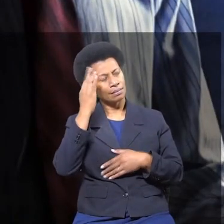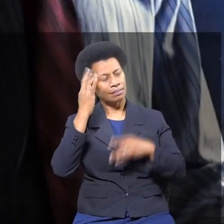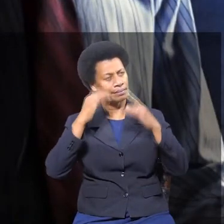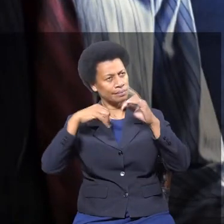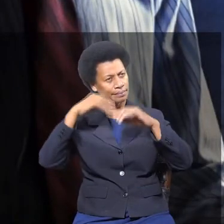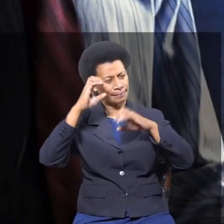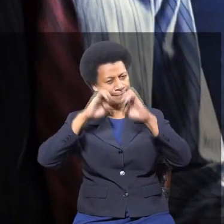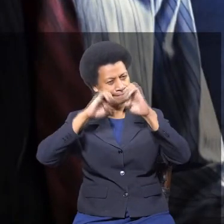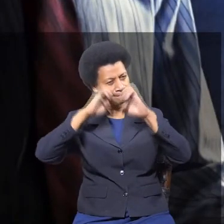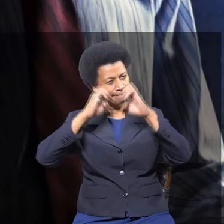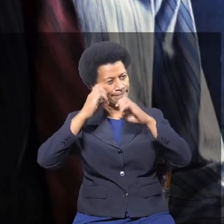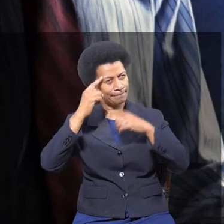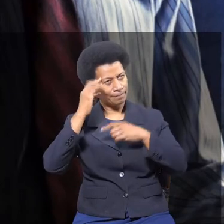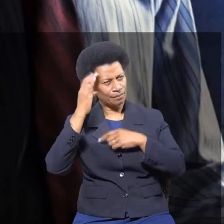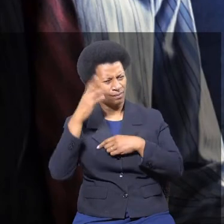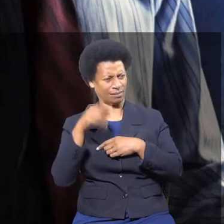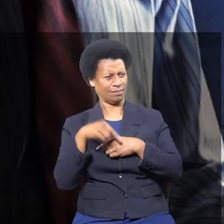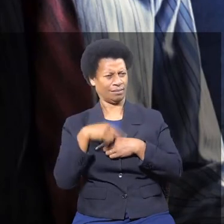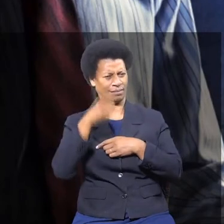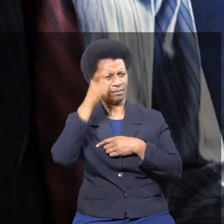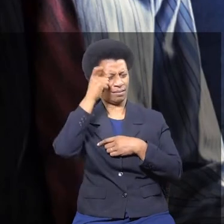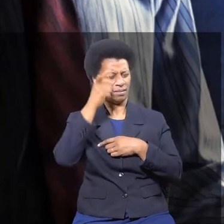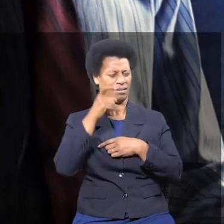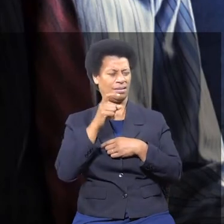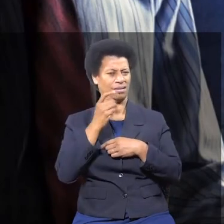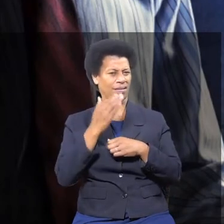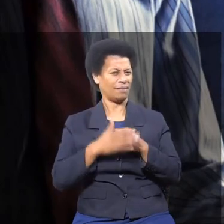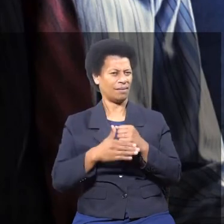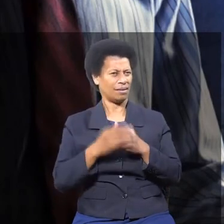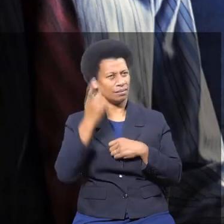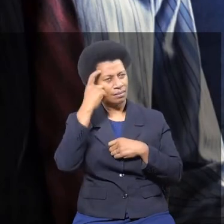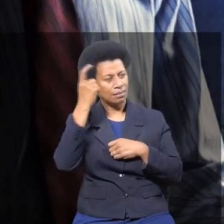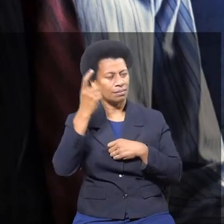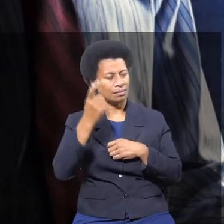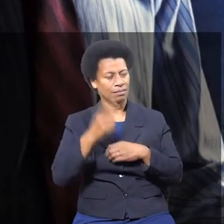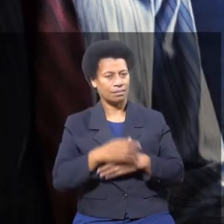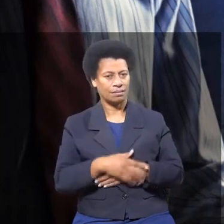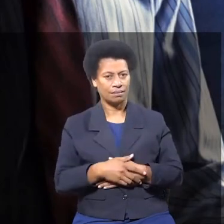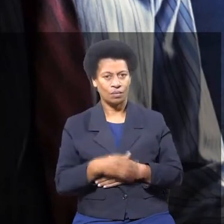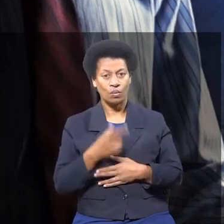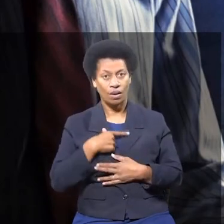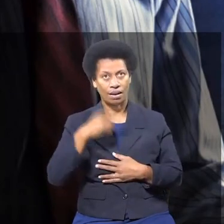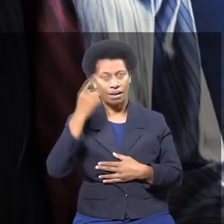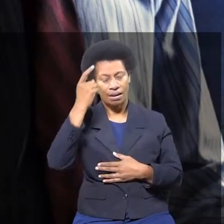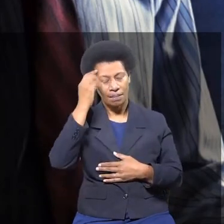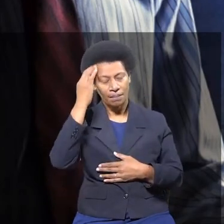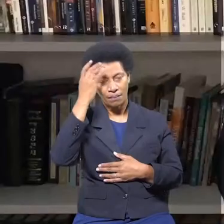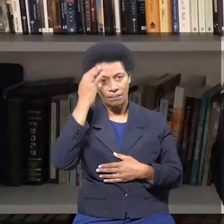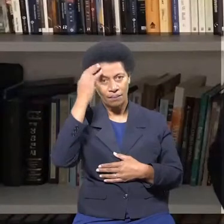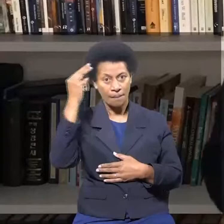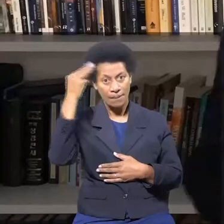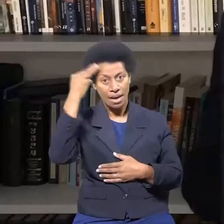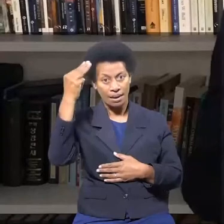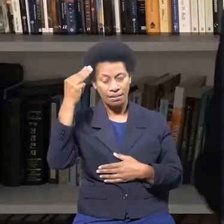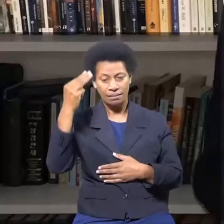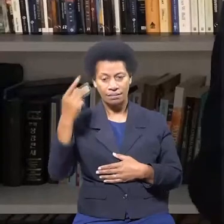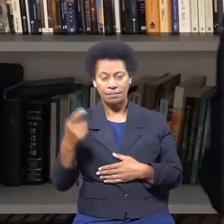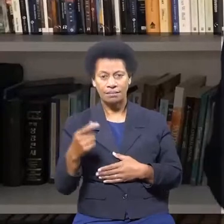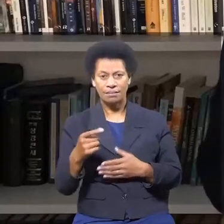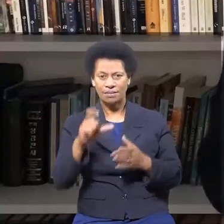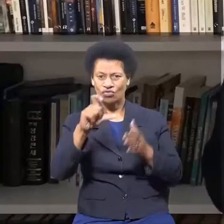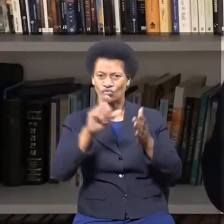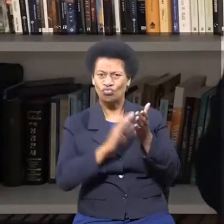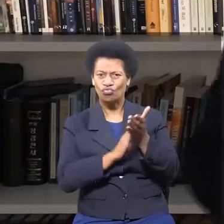analyzing what I've said, thinking about it. Is it logical? Does it make sense? You have been using your mind. Now, Charles